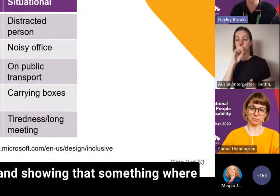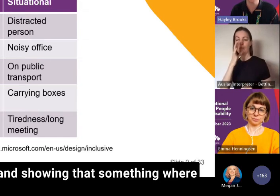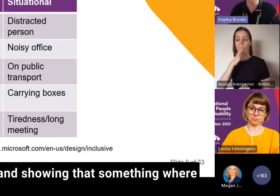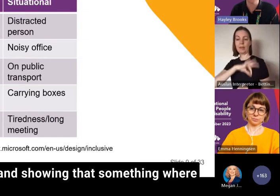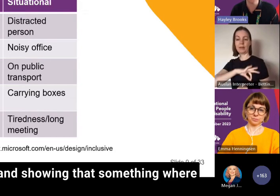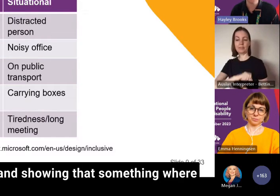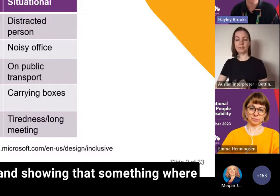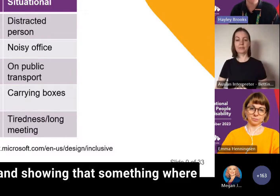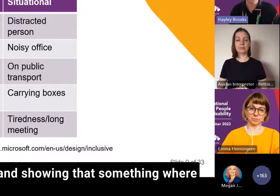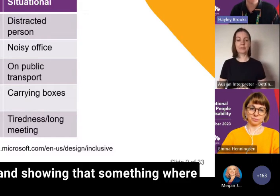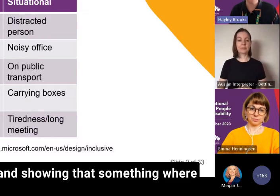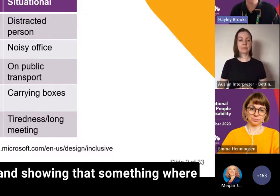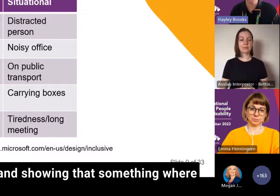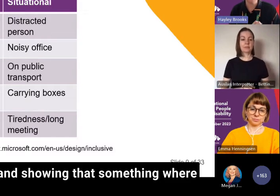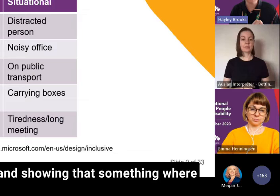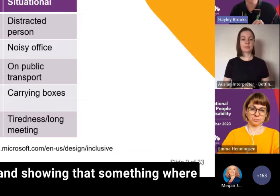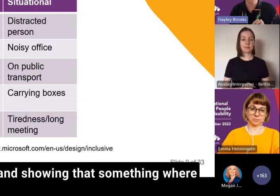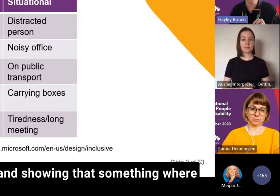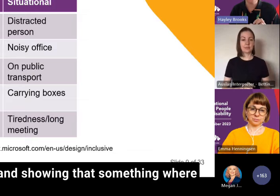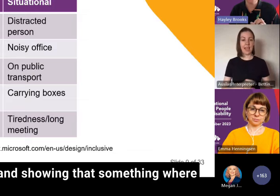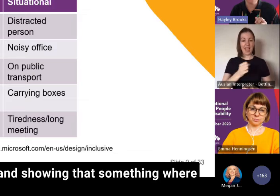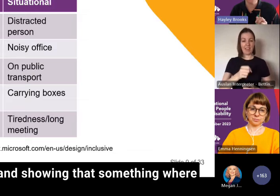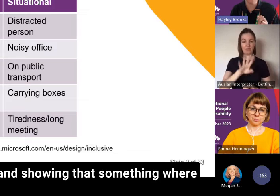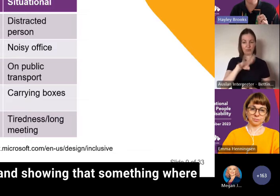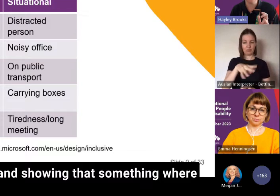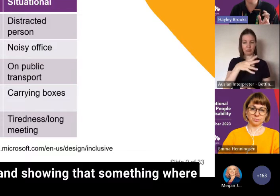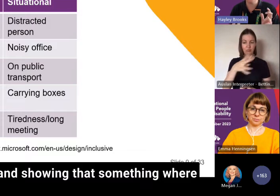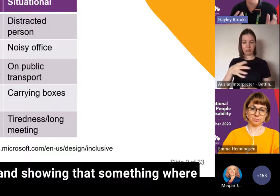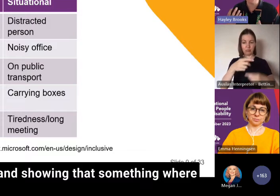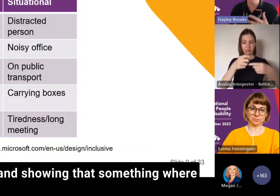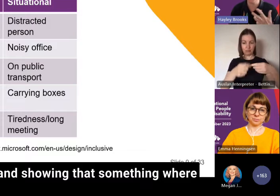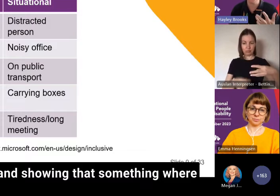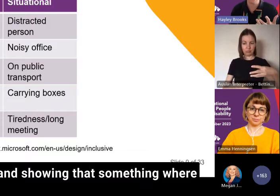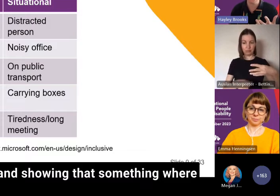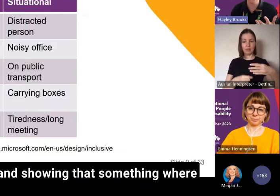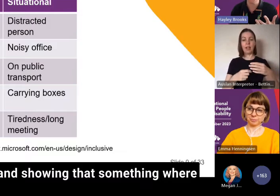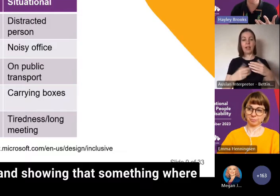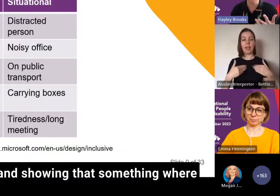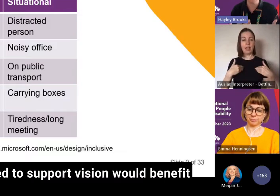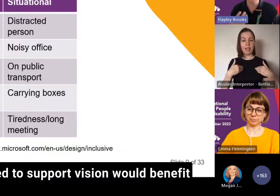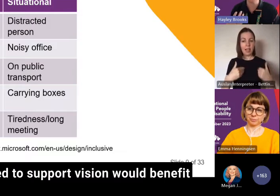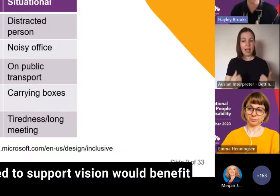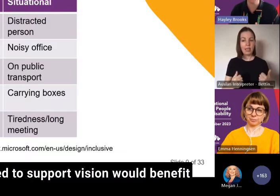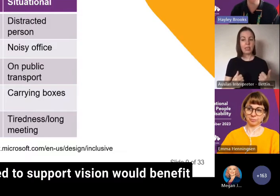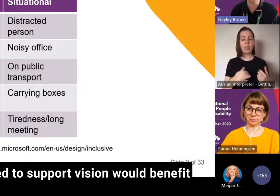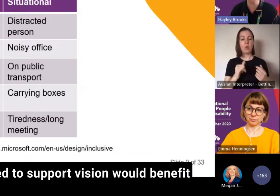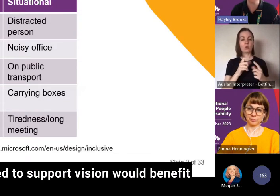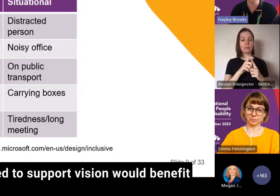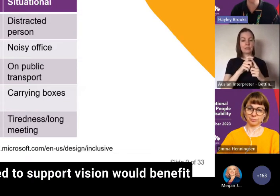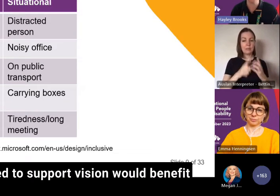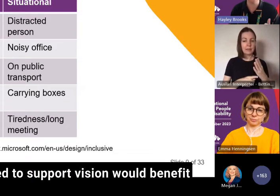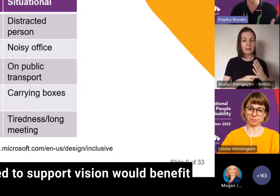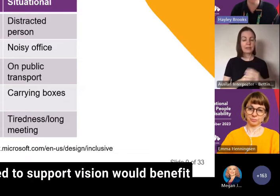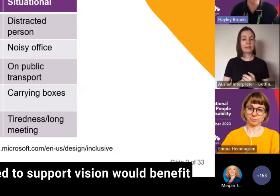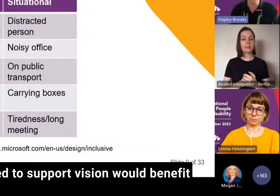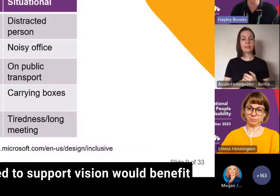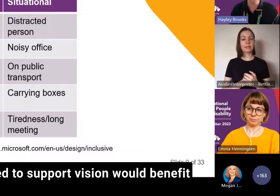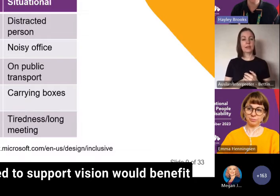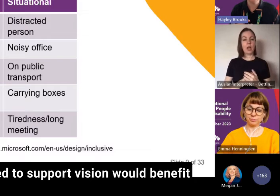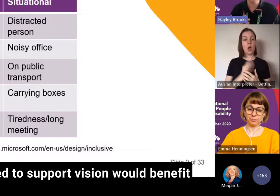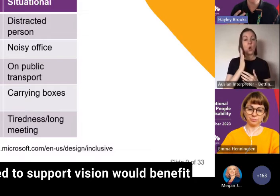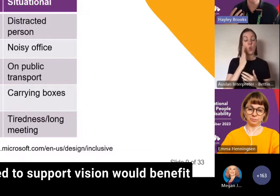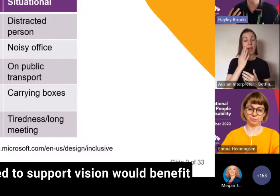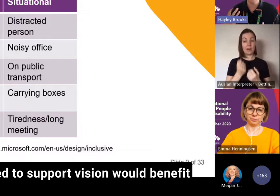conditions and disability, and showing that so something where accessibility is embedded to support